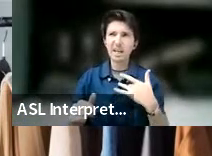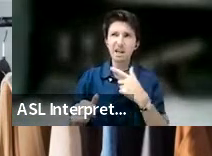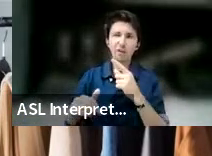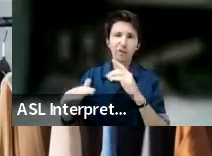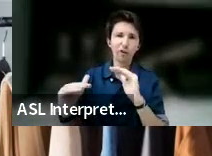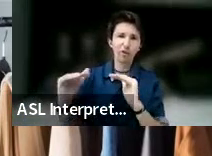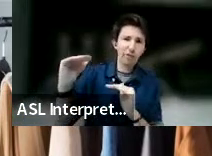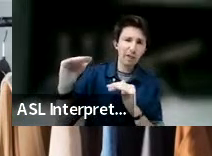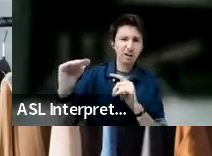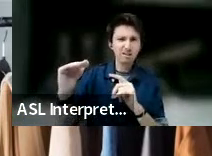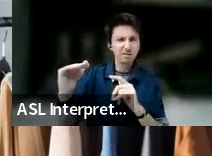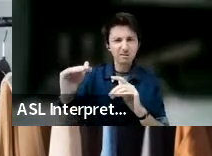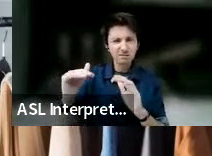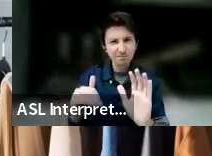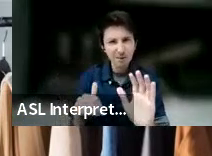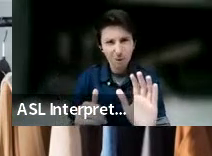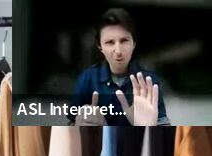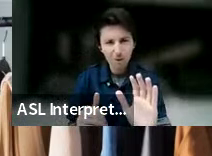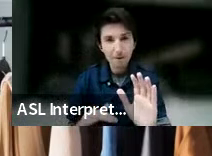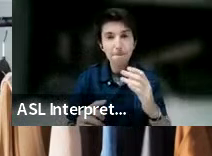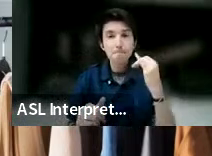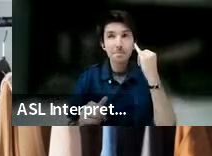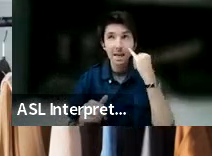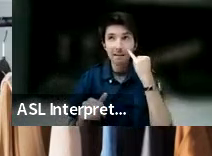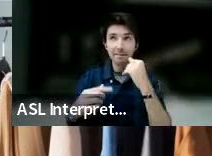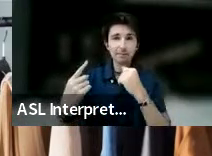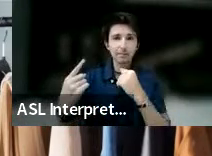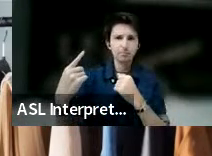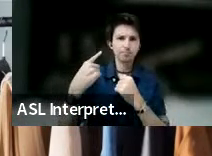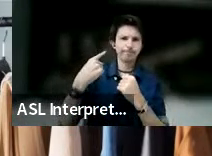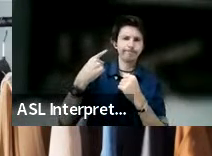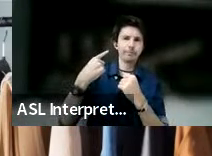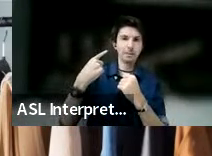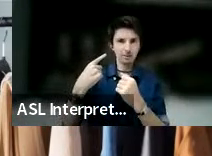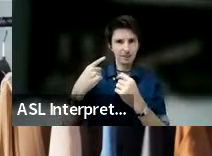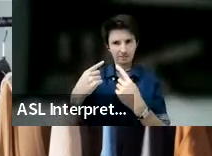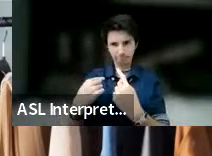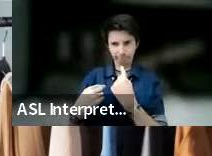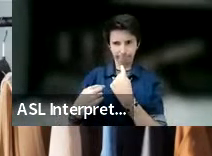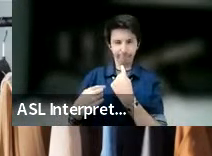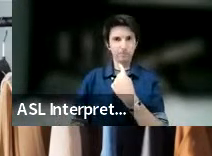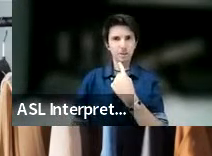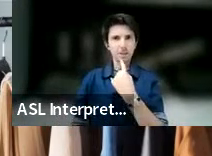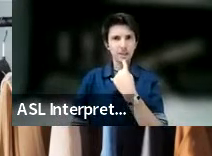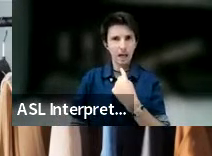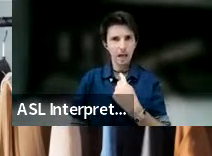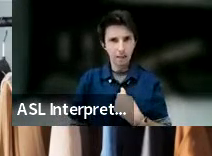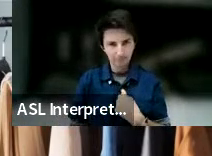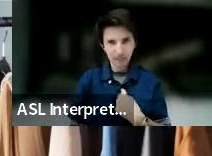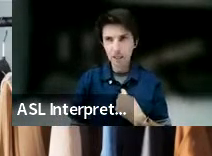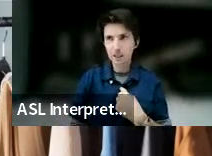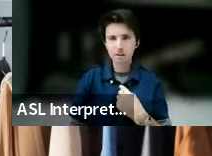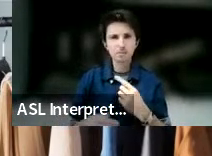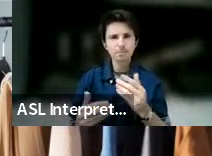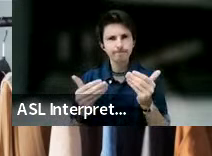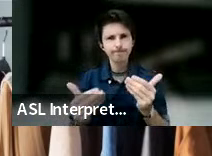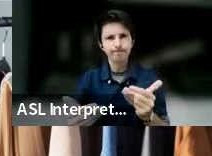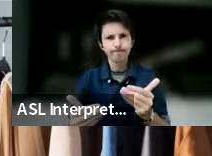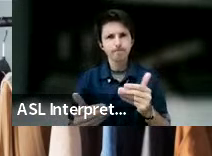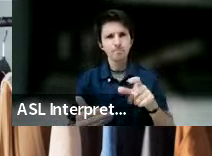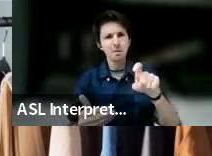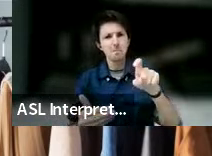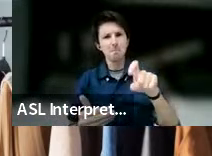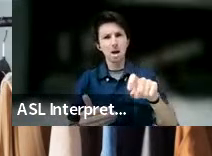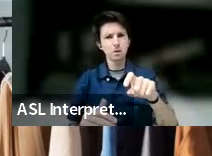being specifically told by a member of the production staff that it's really expected of a professional background actor